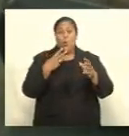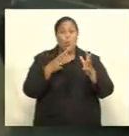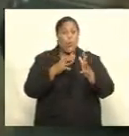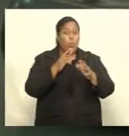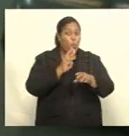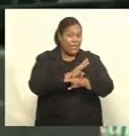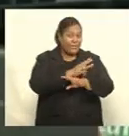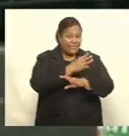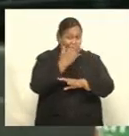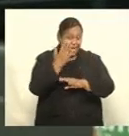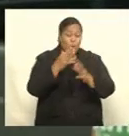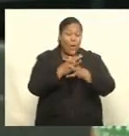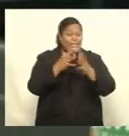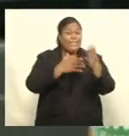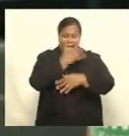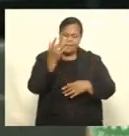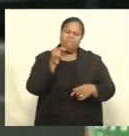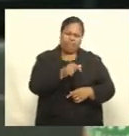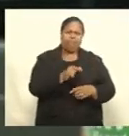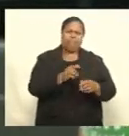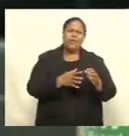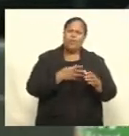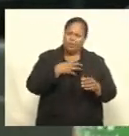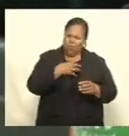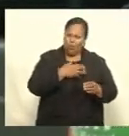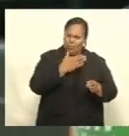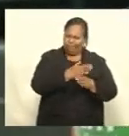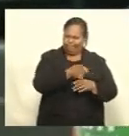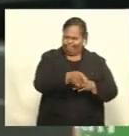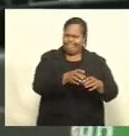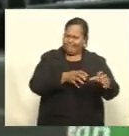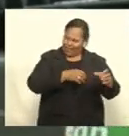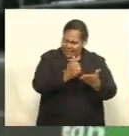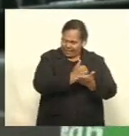over $1.4 billion. Ali says over